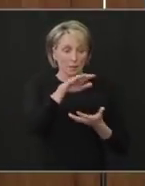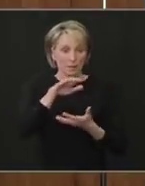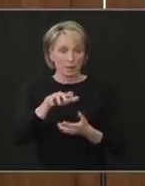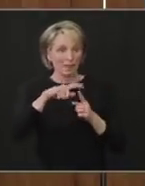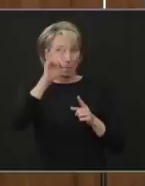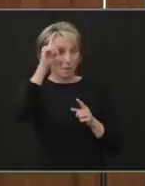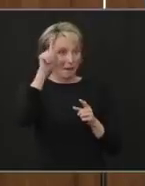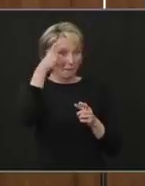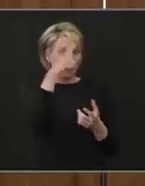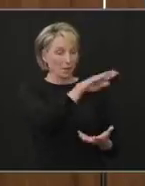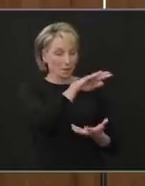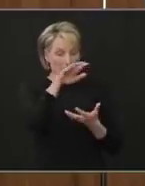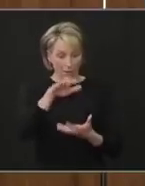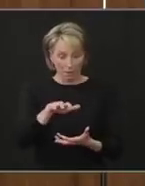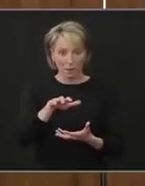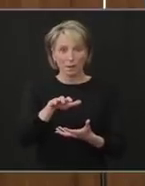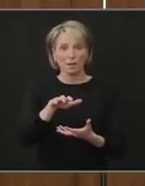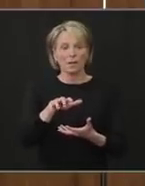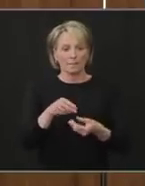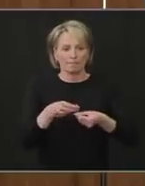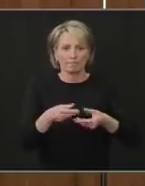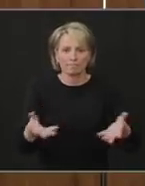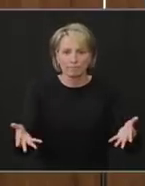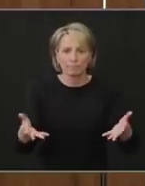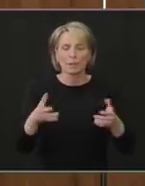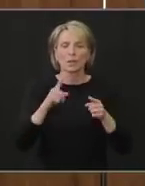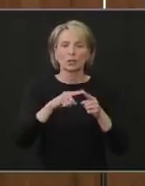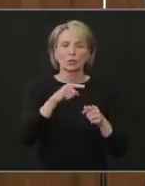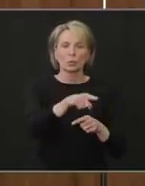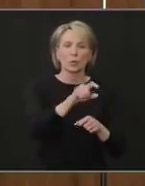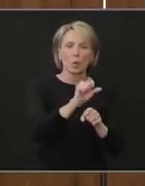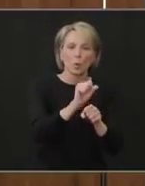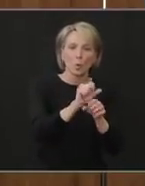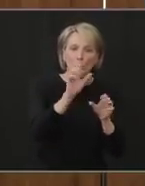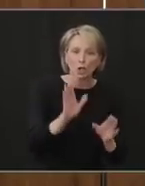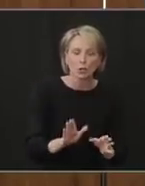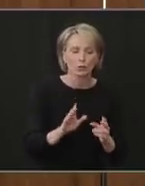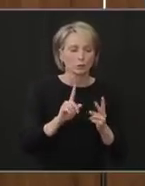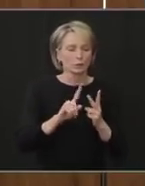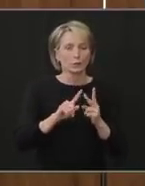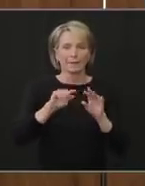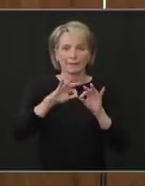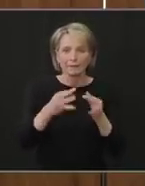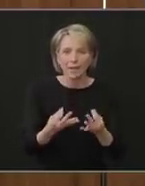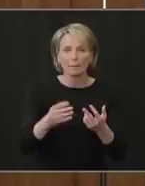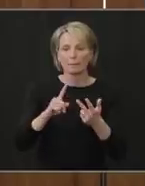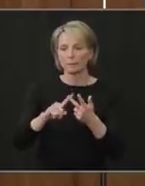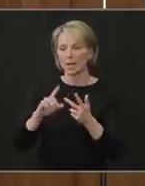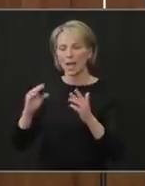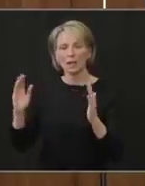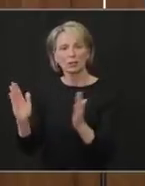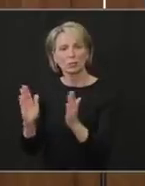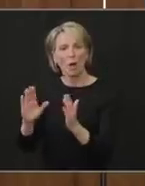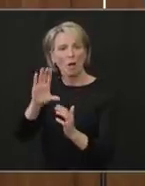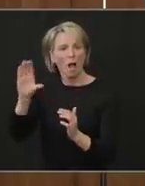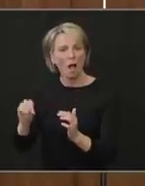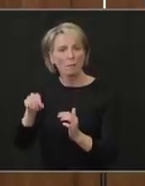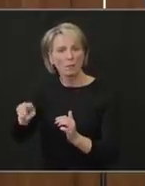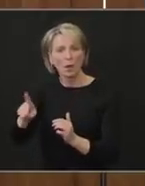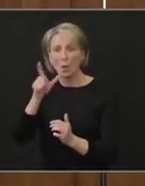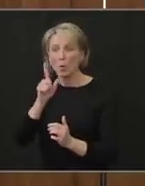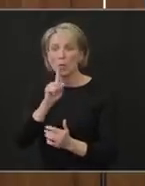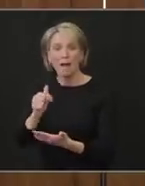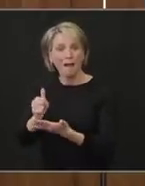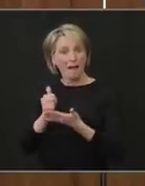workers, of small businesses that are the backbone of our economy and who are struggling to keep their doors